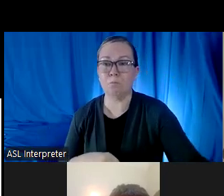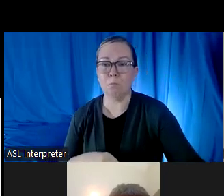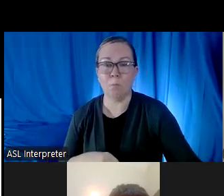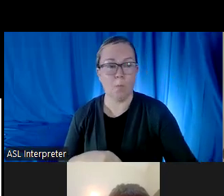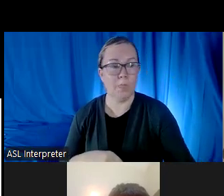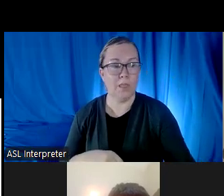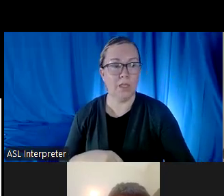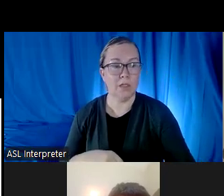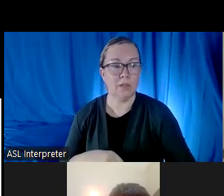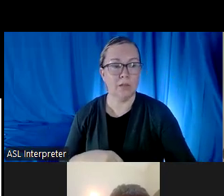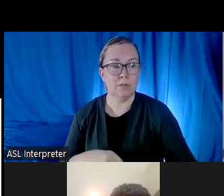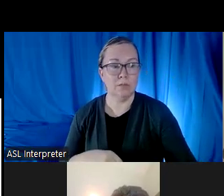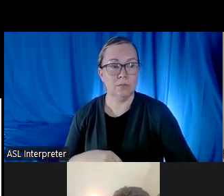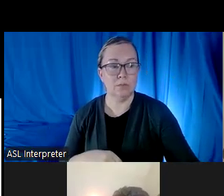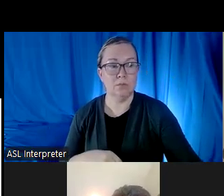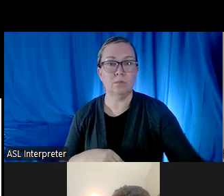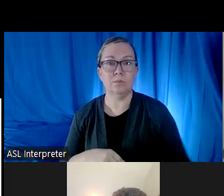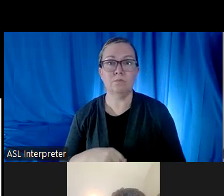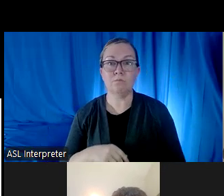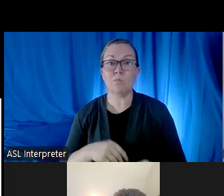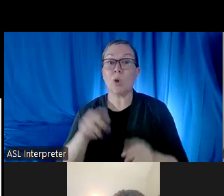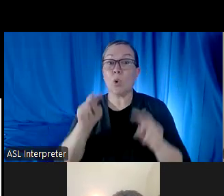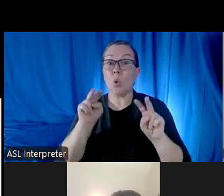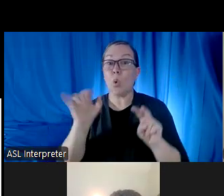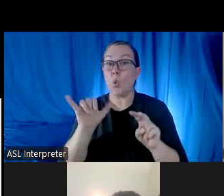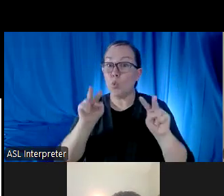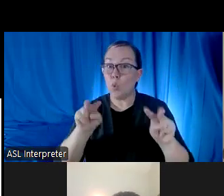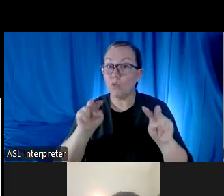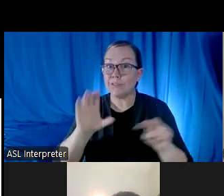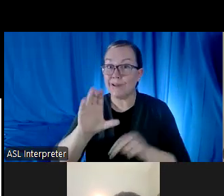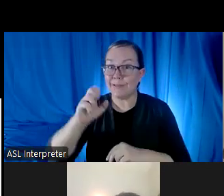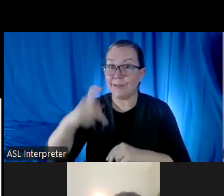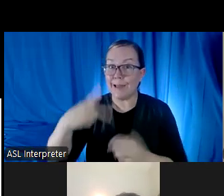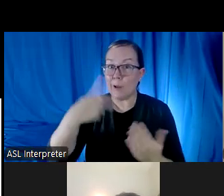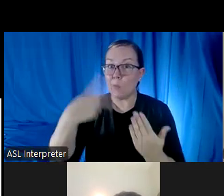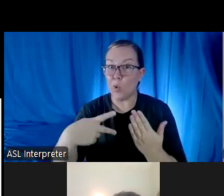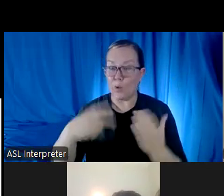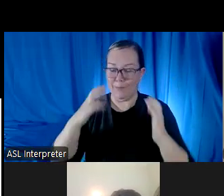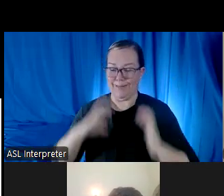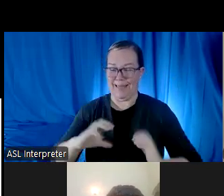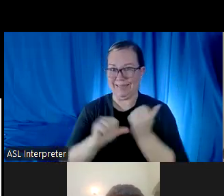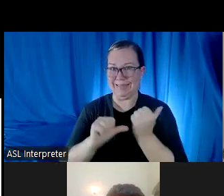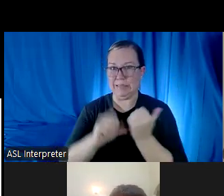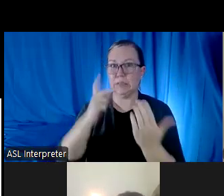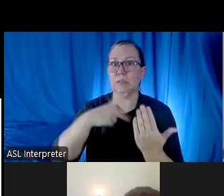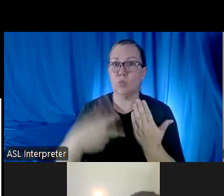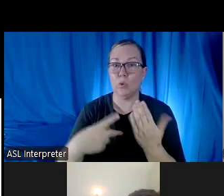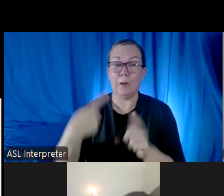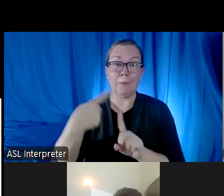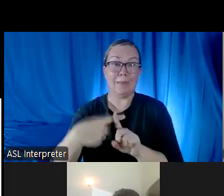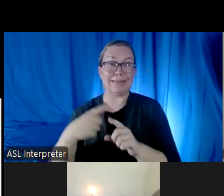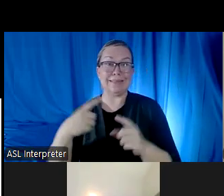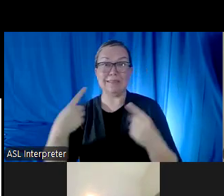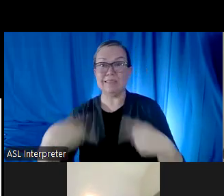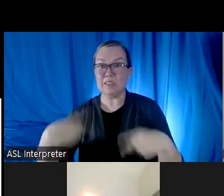I also oversee the CAP program, which is Client Assistance Program, and we are the dispute resolutions